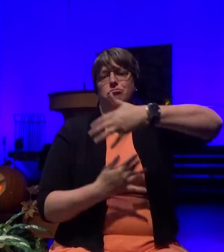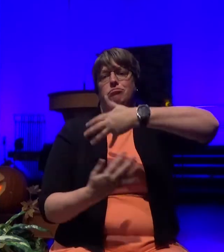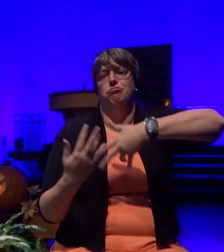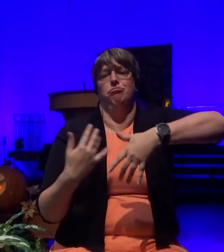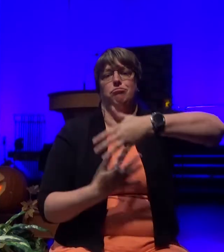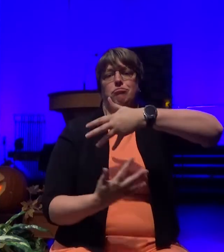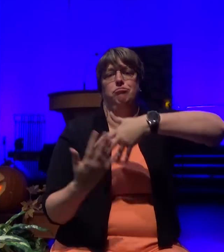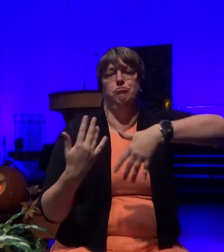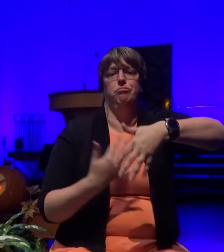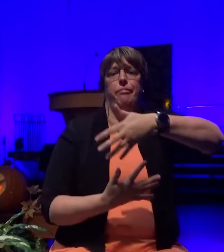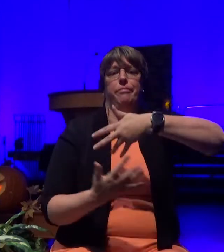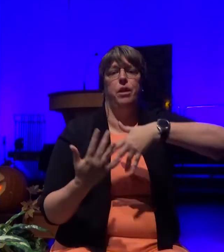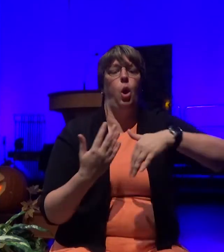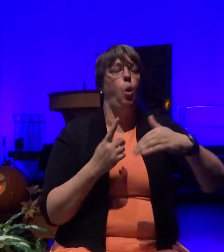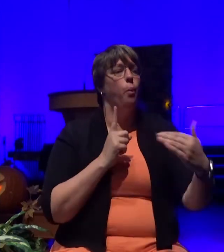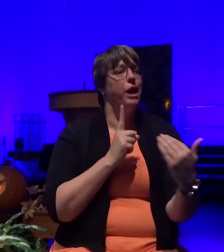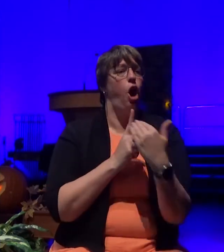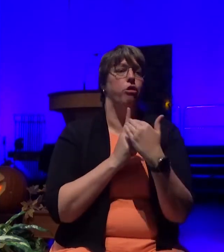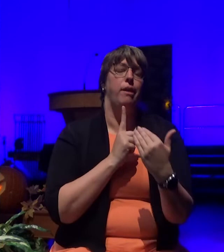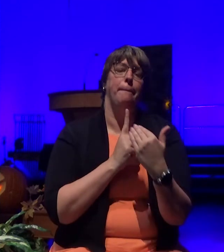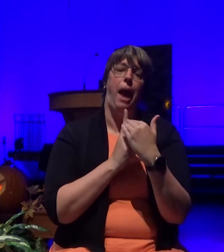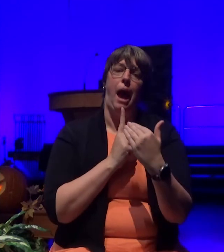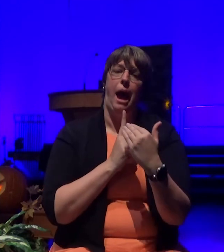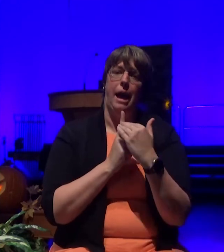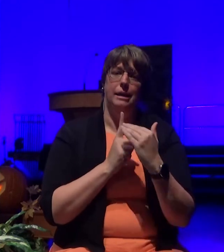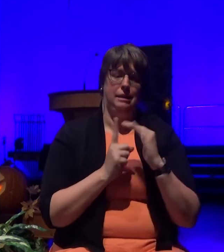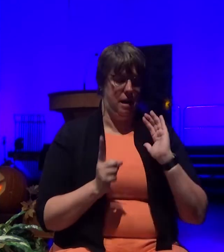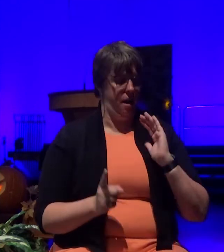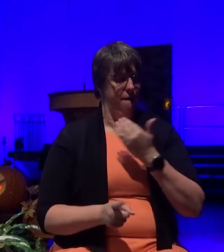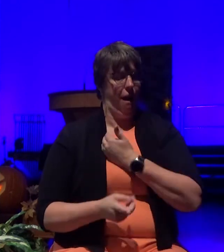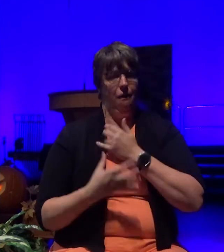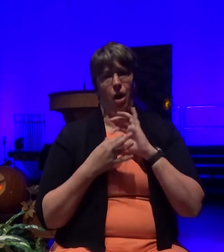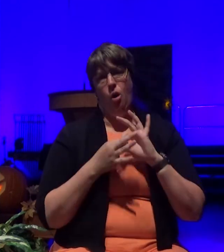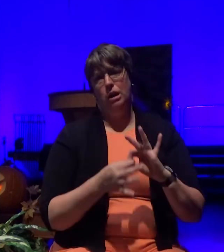We get to be reminded of our connection.